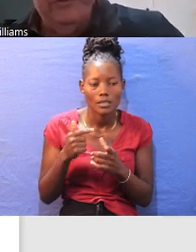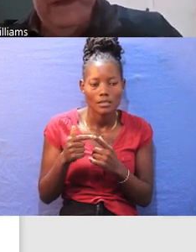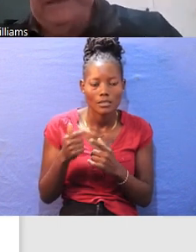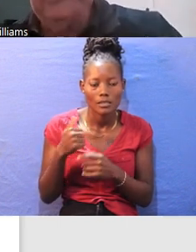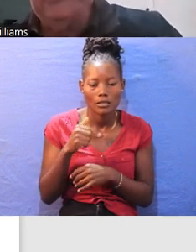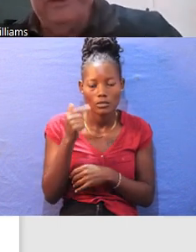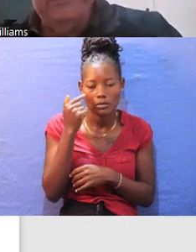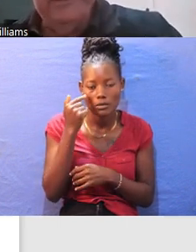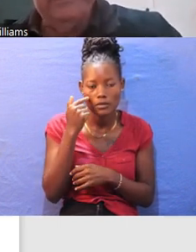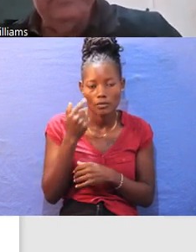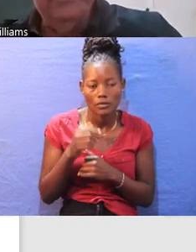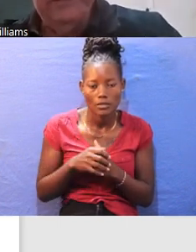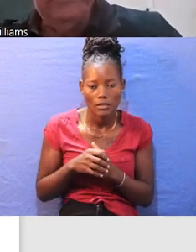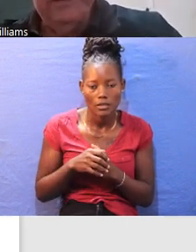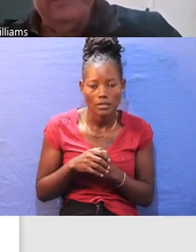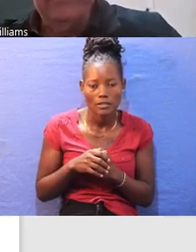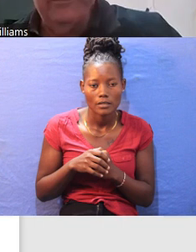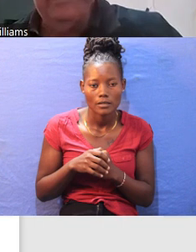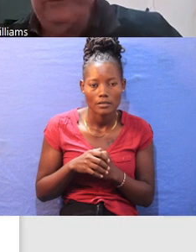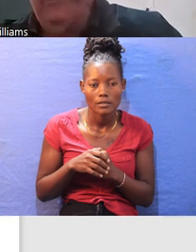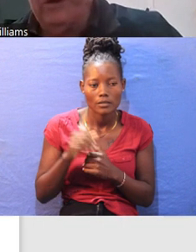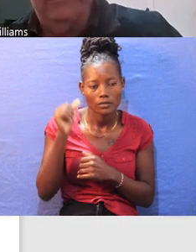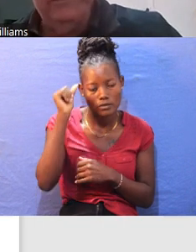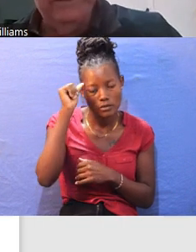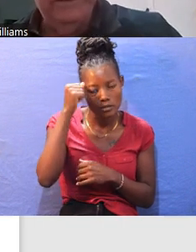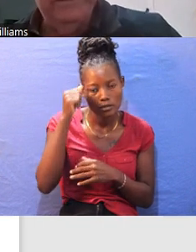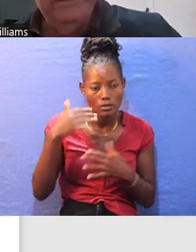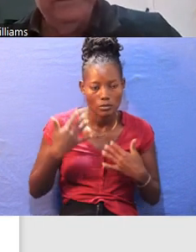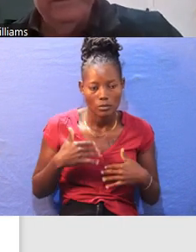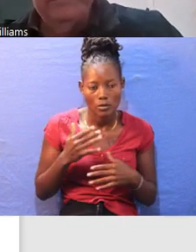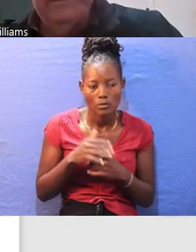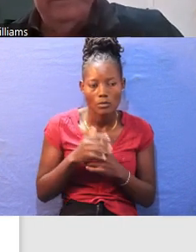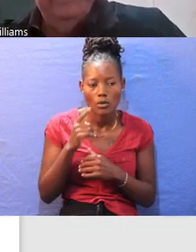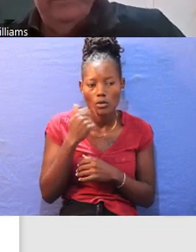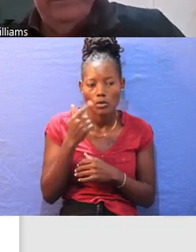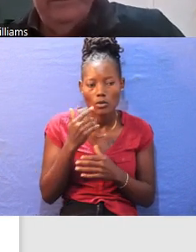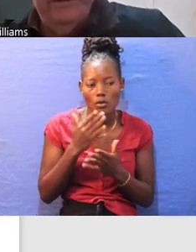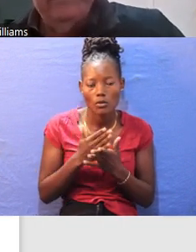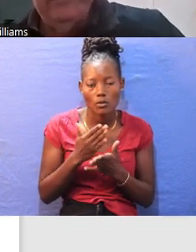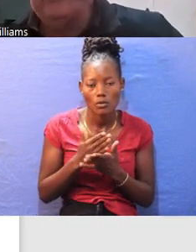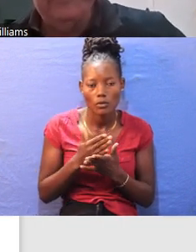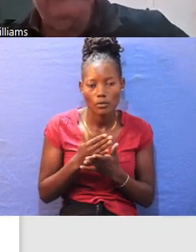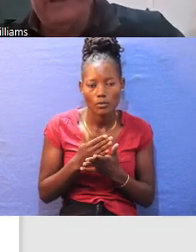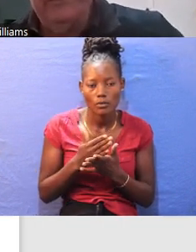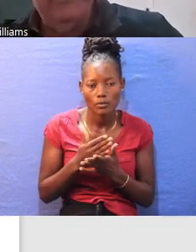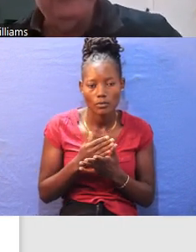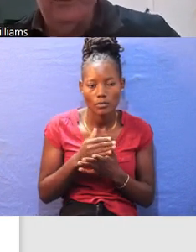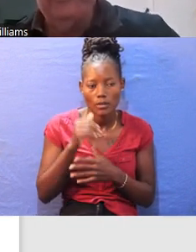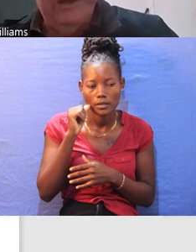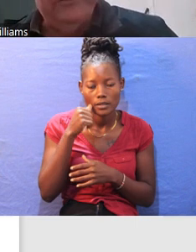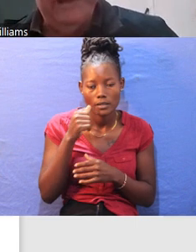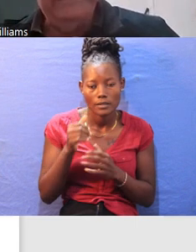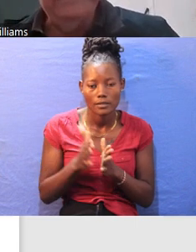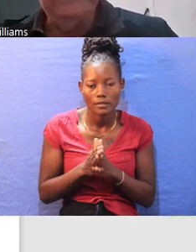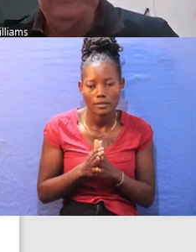LSU, we had elite sprinters that could do things that were really remarkable. And, you know, their strength to body weight ratios